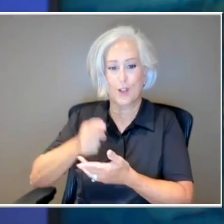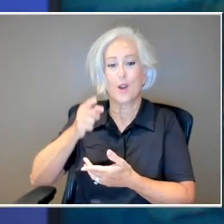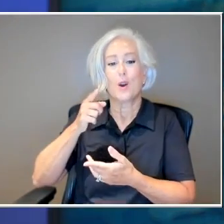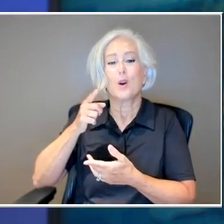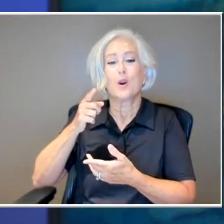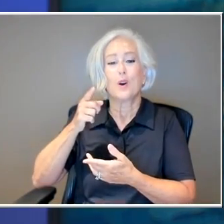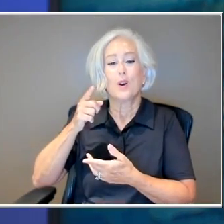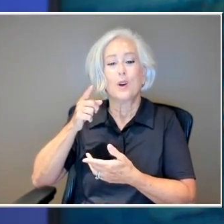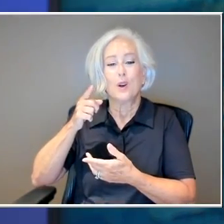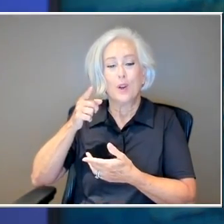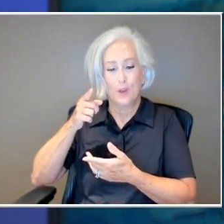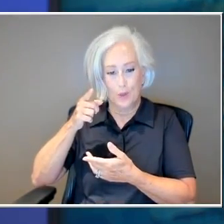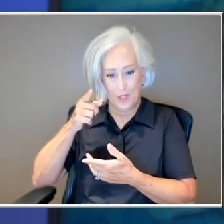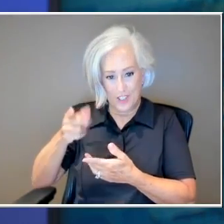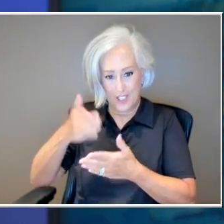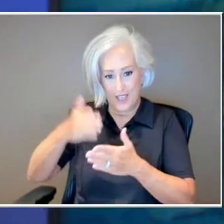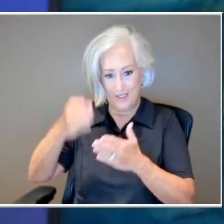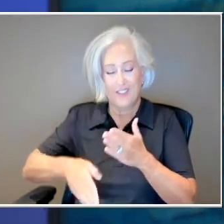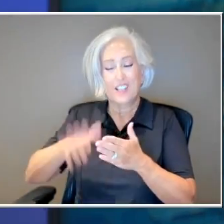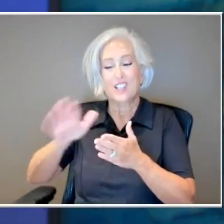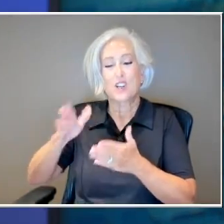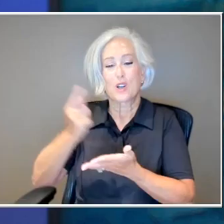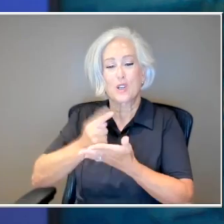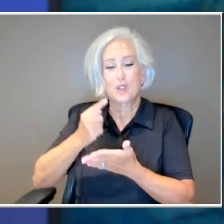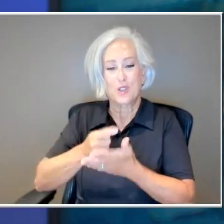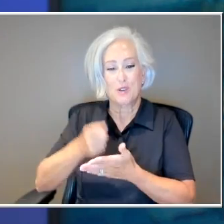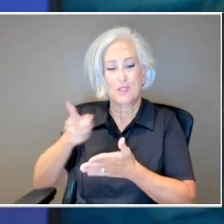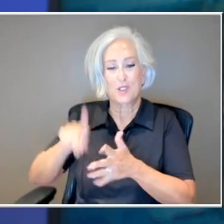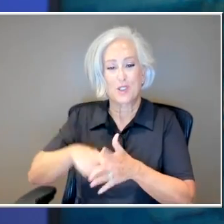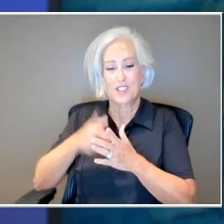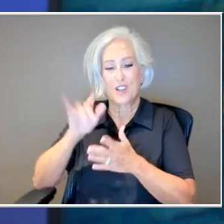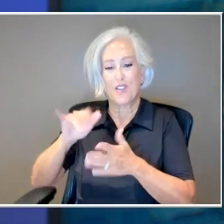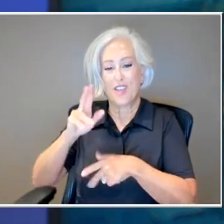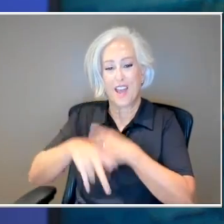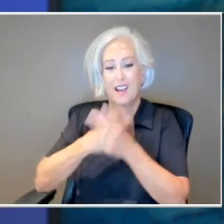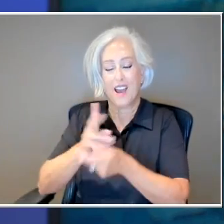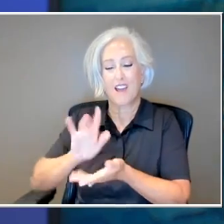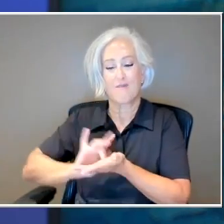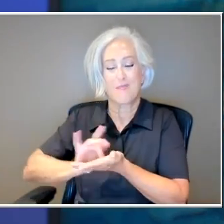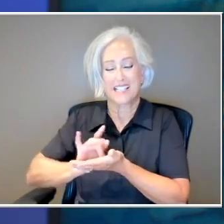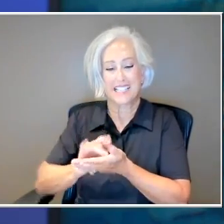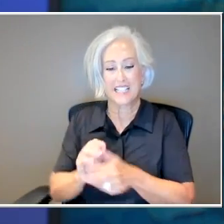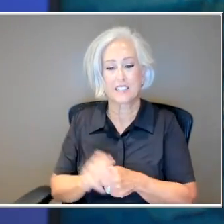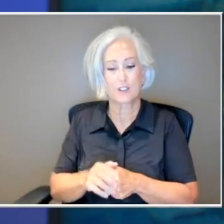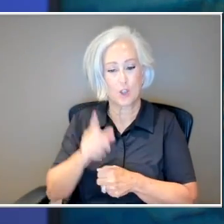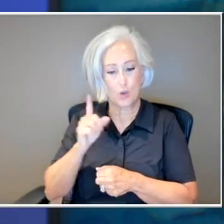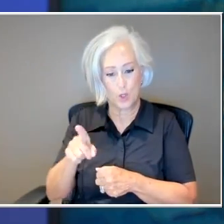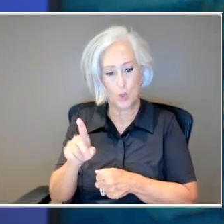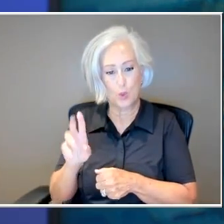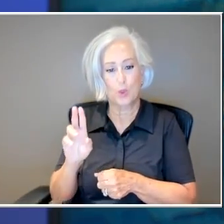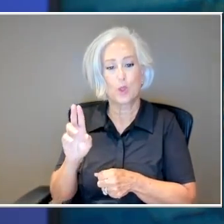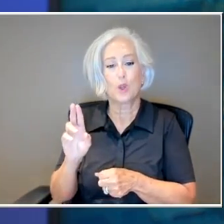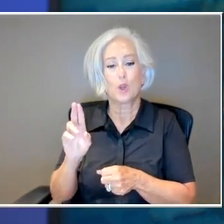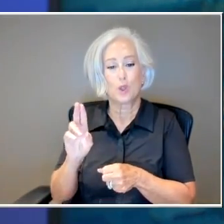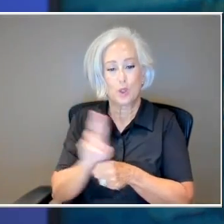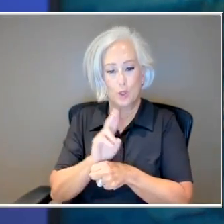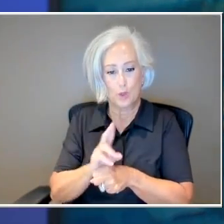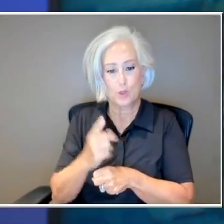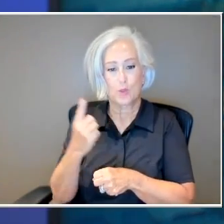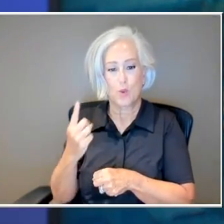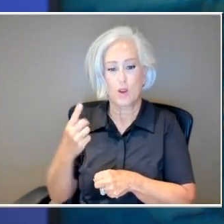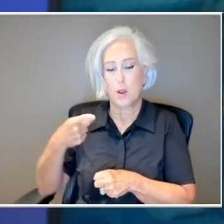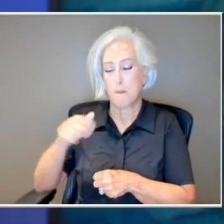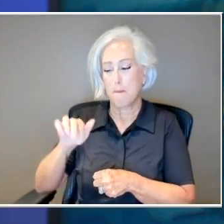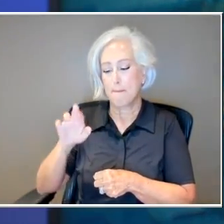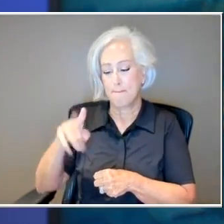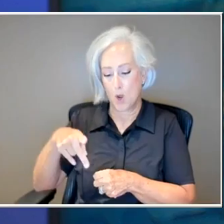you were finished your treatment, and so we were able to start one of these drugs. And so you were on one of the PARP inhibitor drugs, and